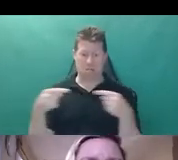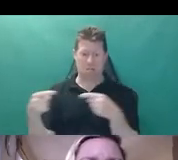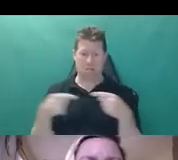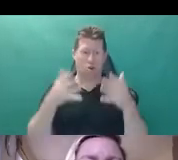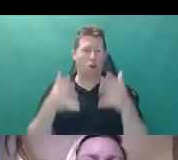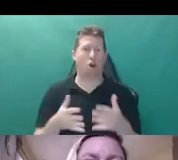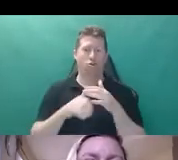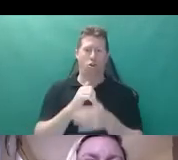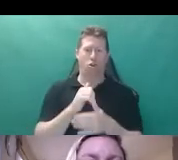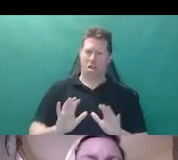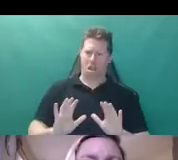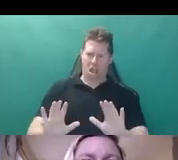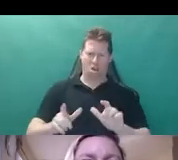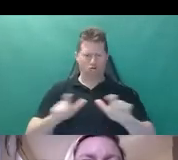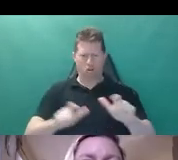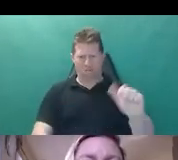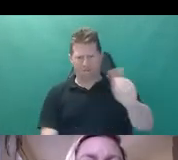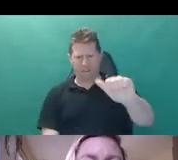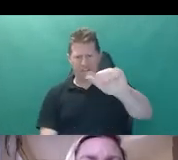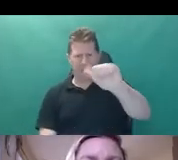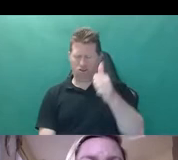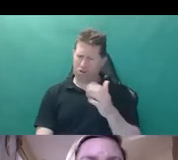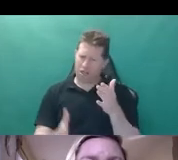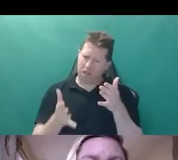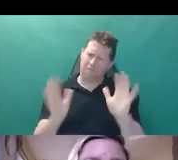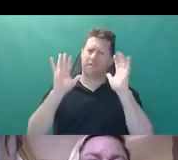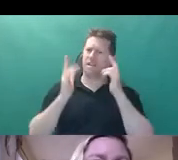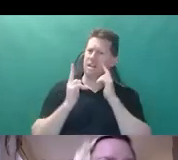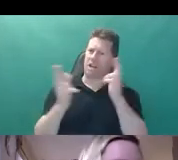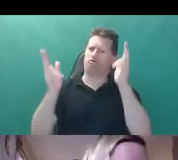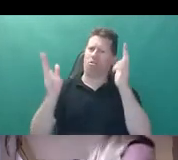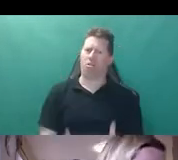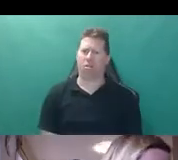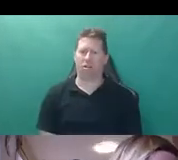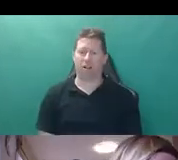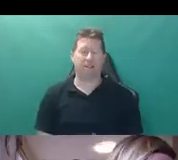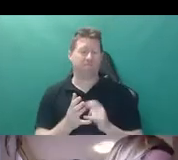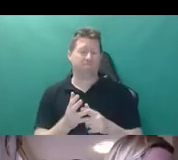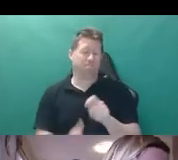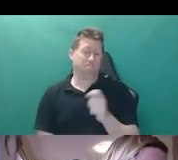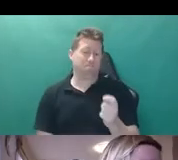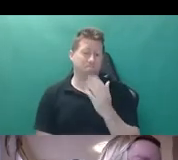terms of the medical control occurring in this area. So I'll just go to the next slide.